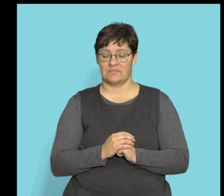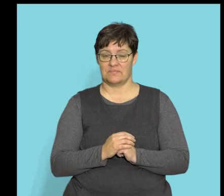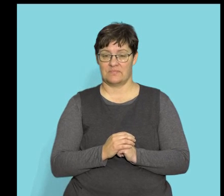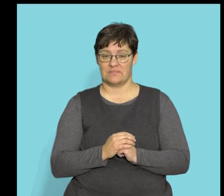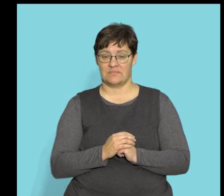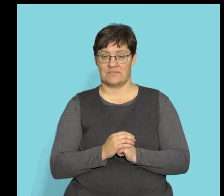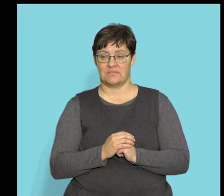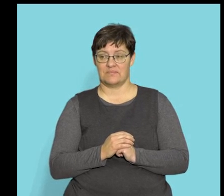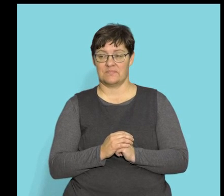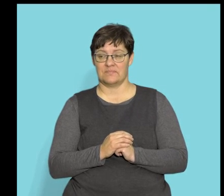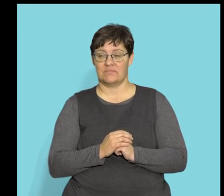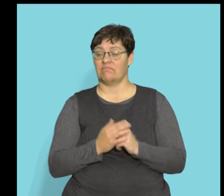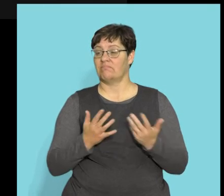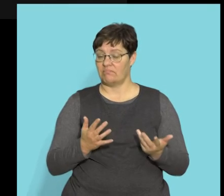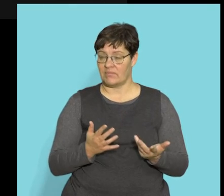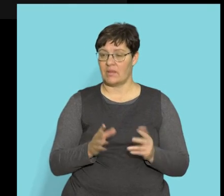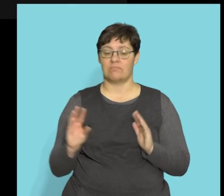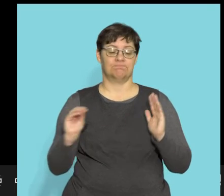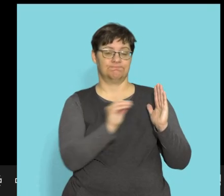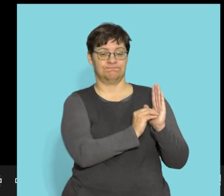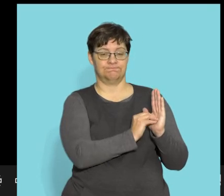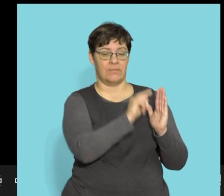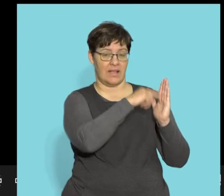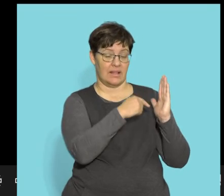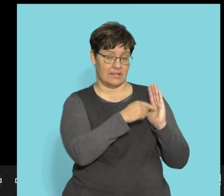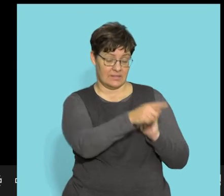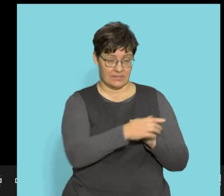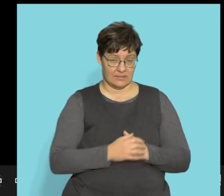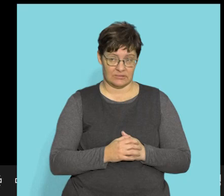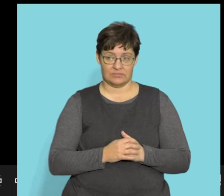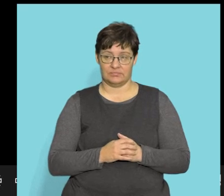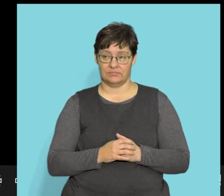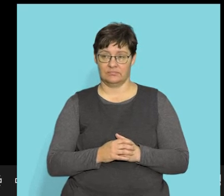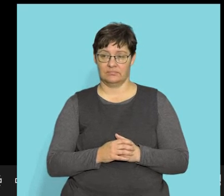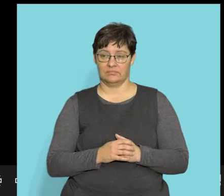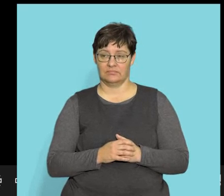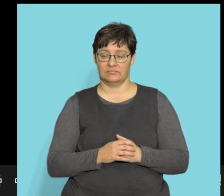24 centimeters. Let us plug this into our calculator.